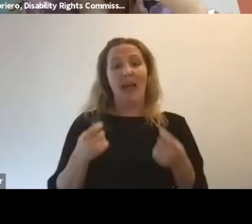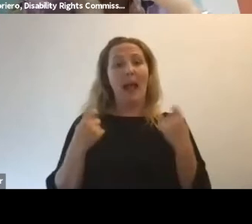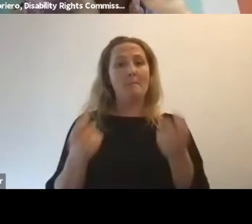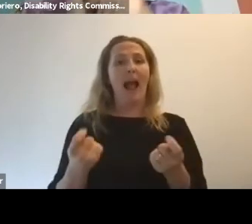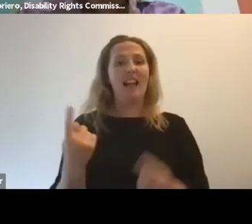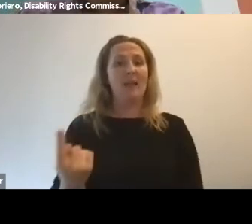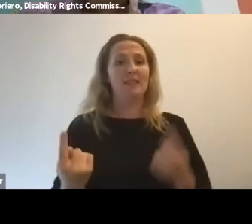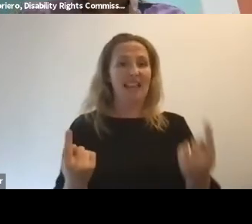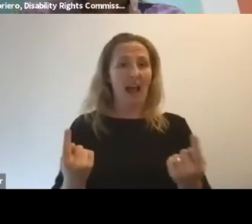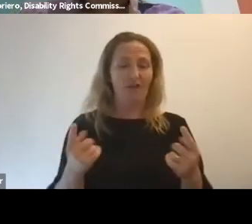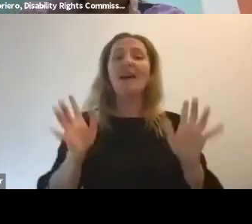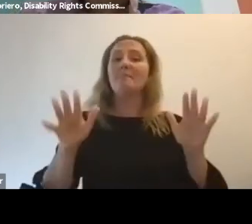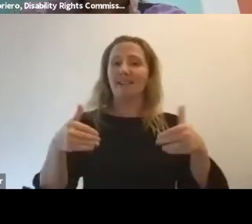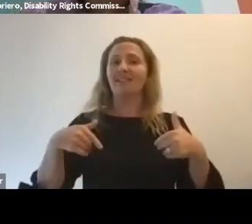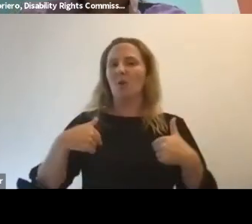then kept